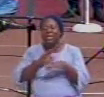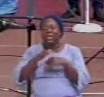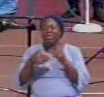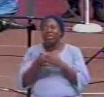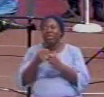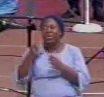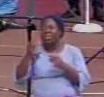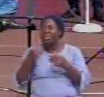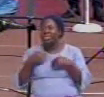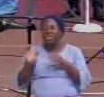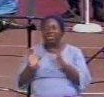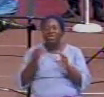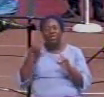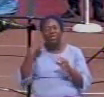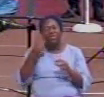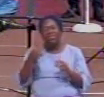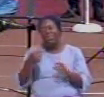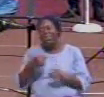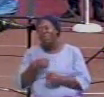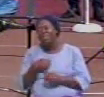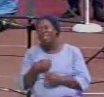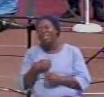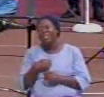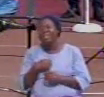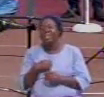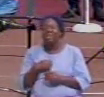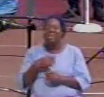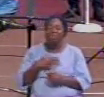Jesus and what he has done for me.